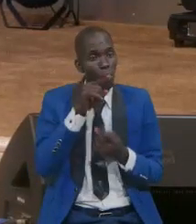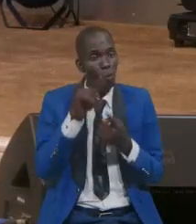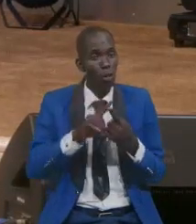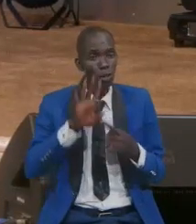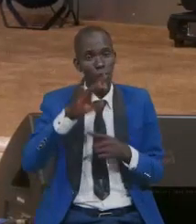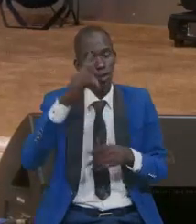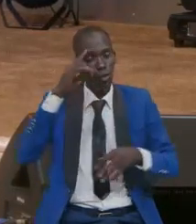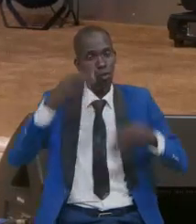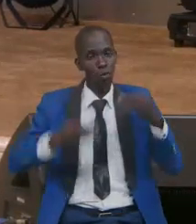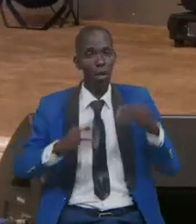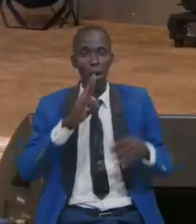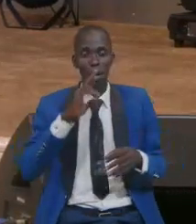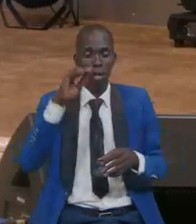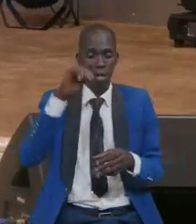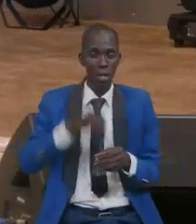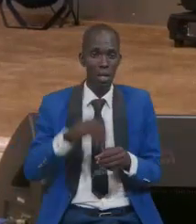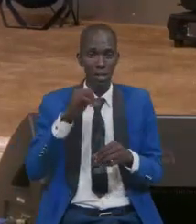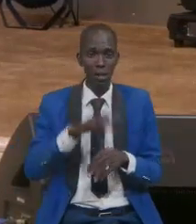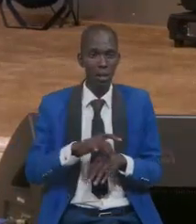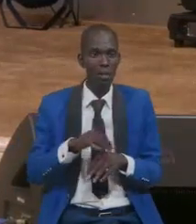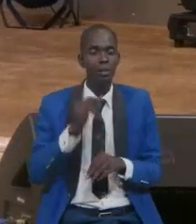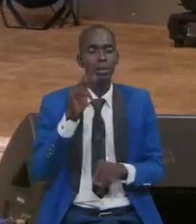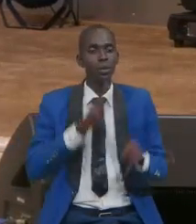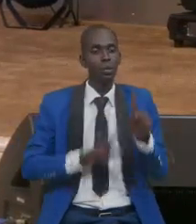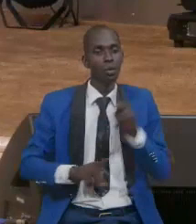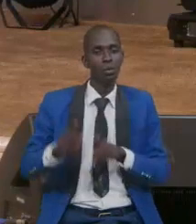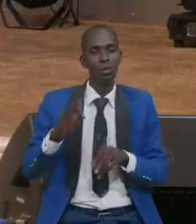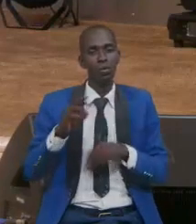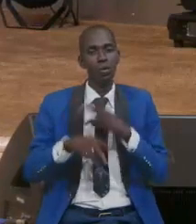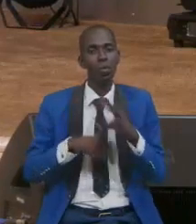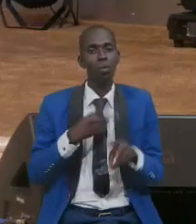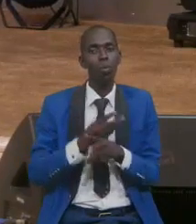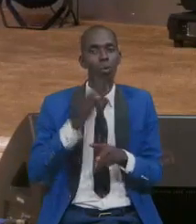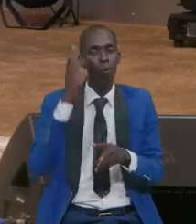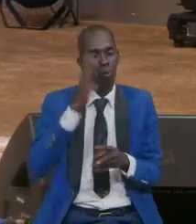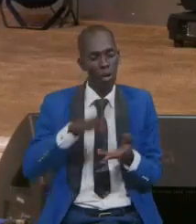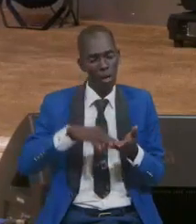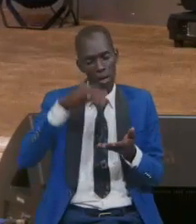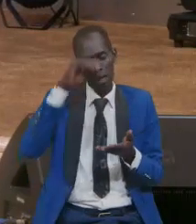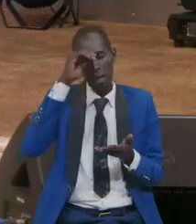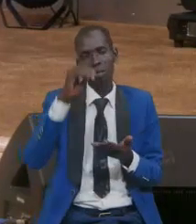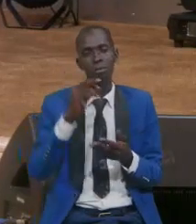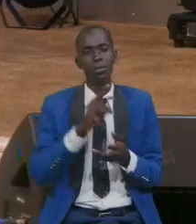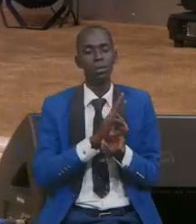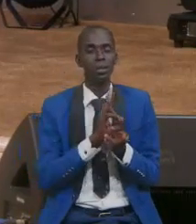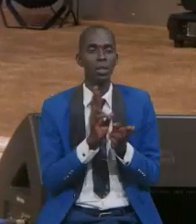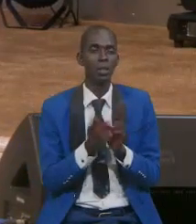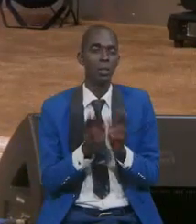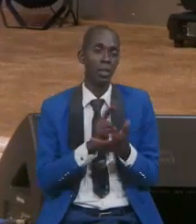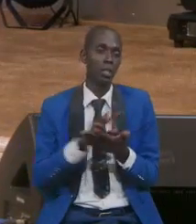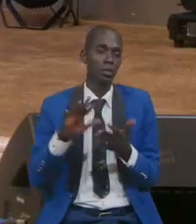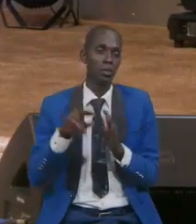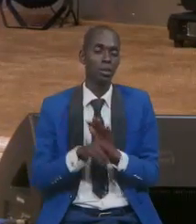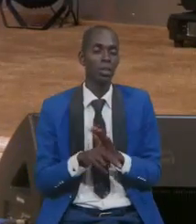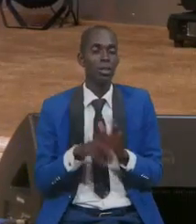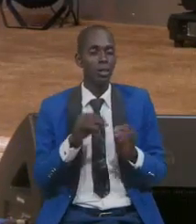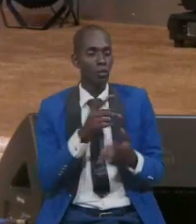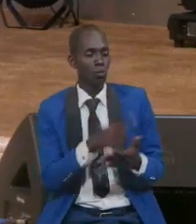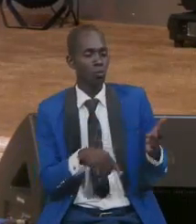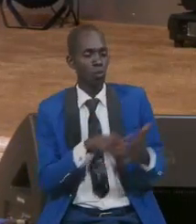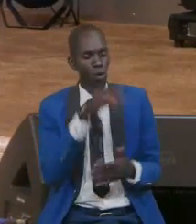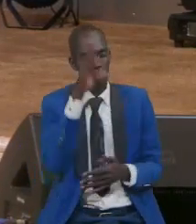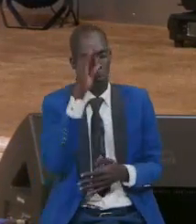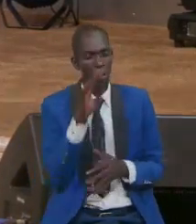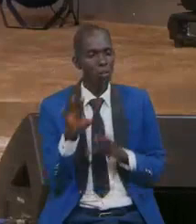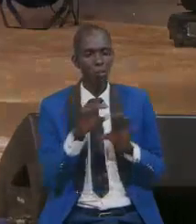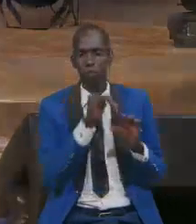learn righteousness. The rebuke of men, that will not change them, and the chastisement of men,